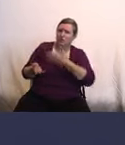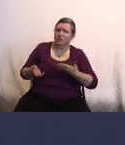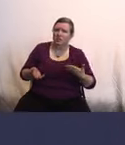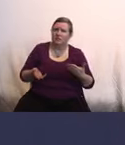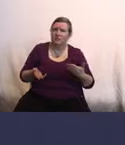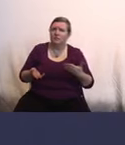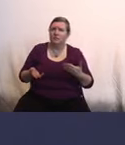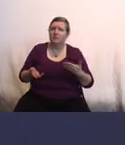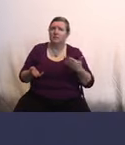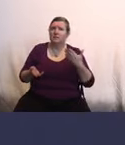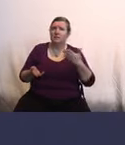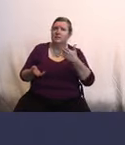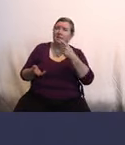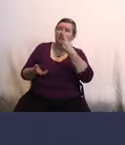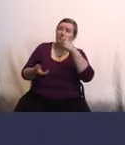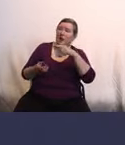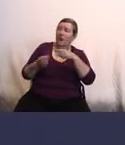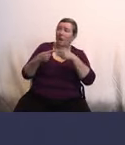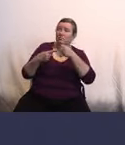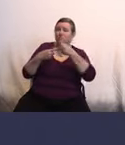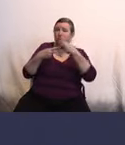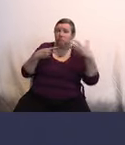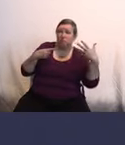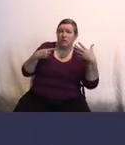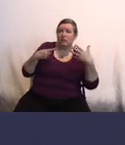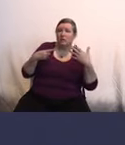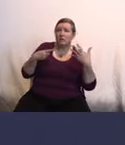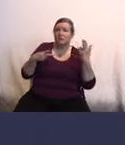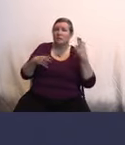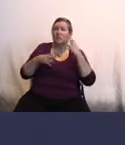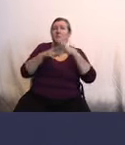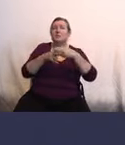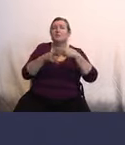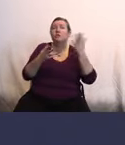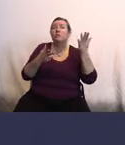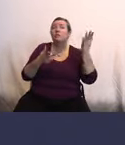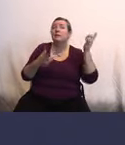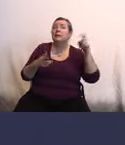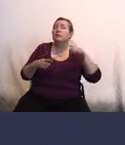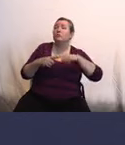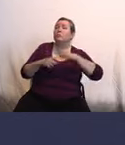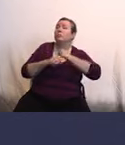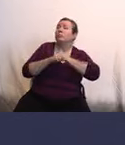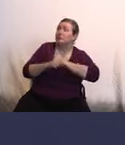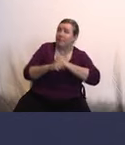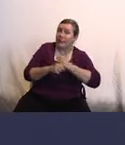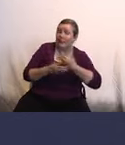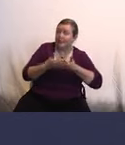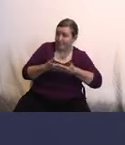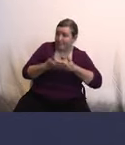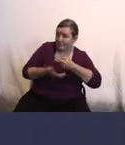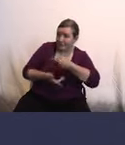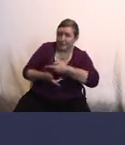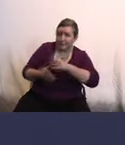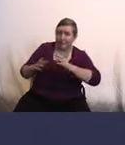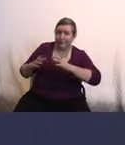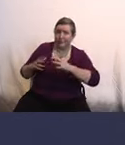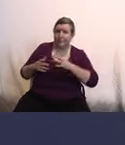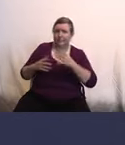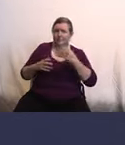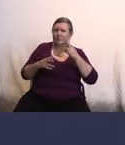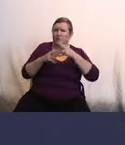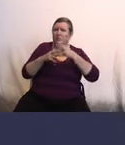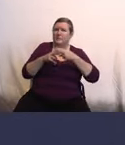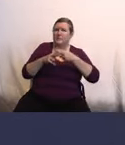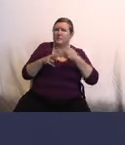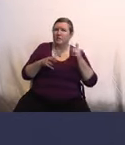on the need to protect and be very careful with infants with regard to COVID? You had mentioned